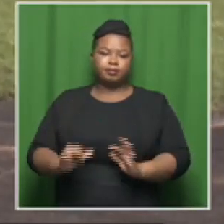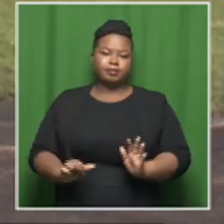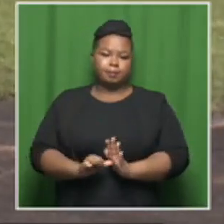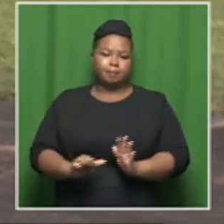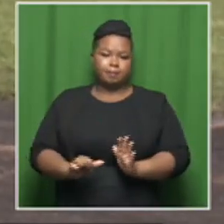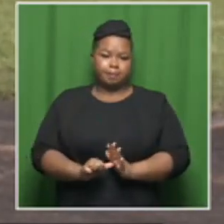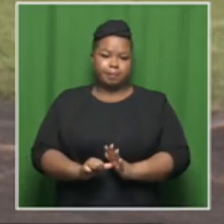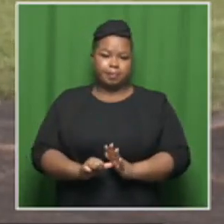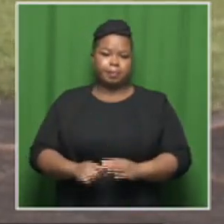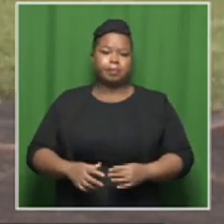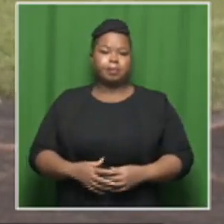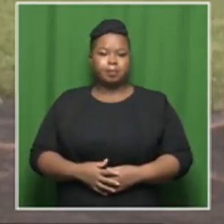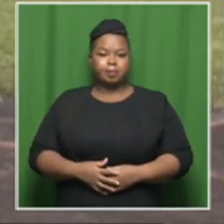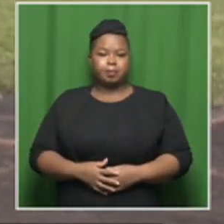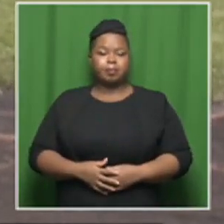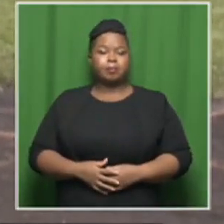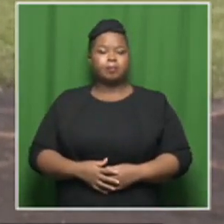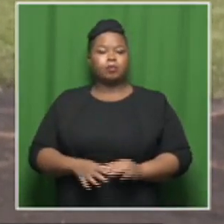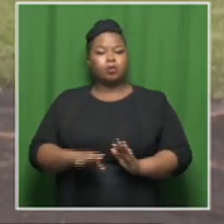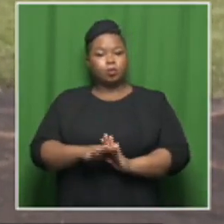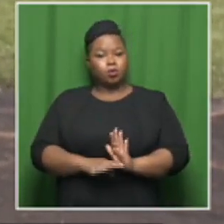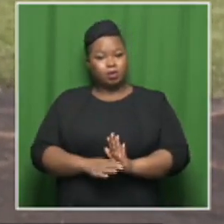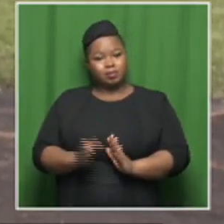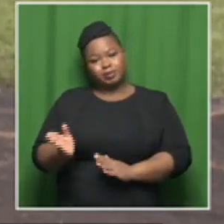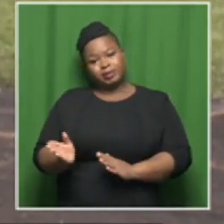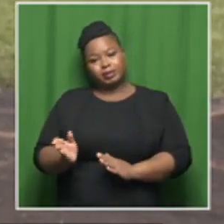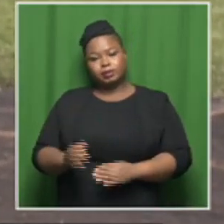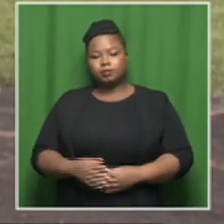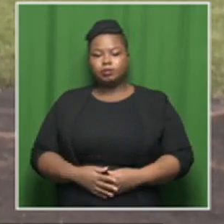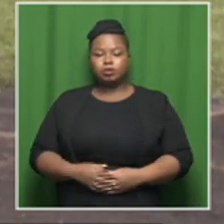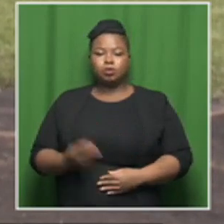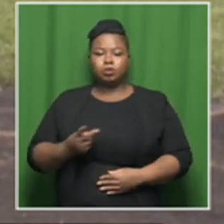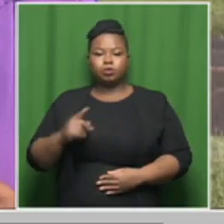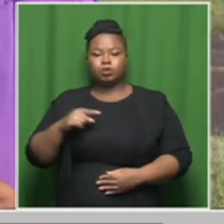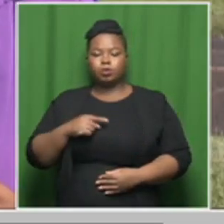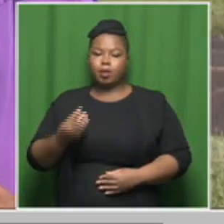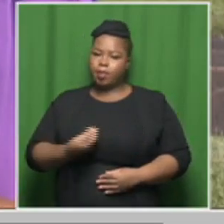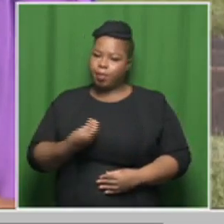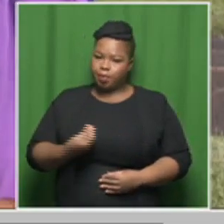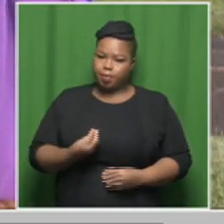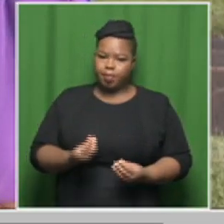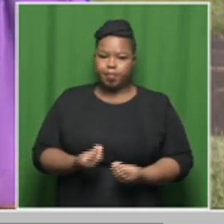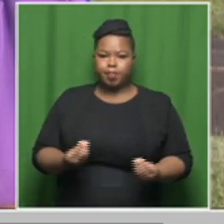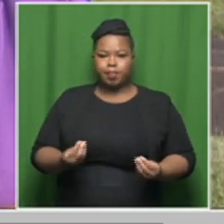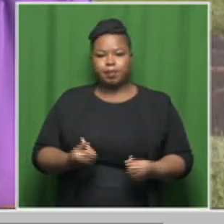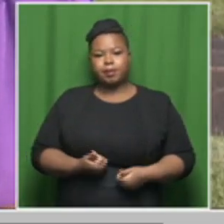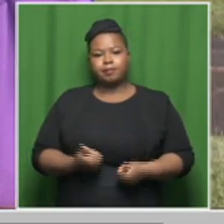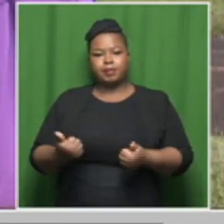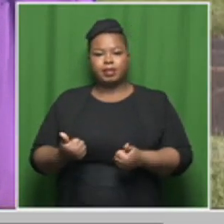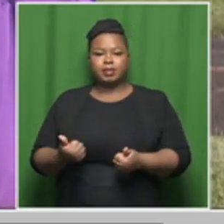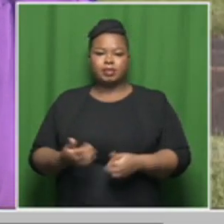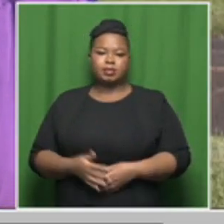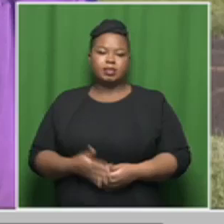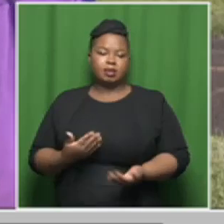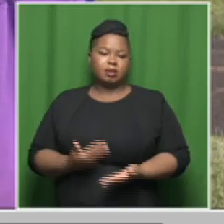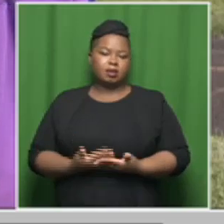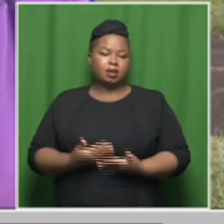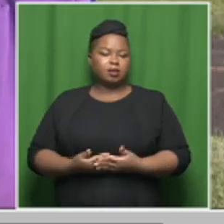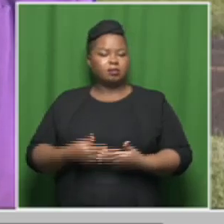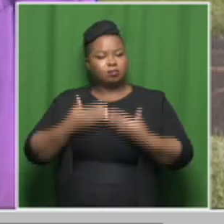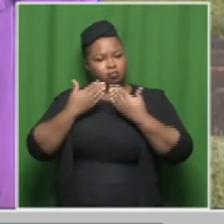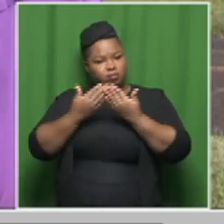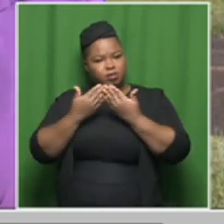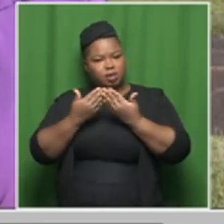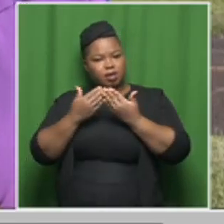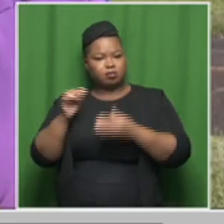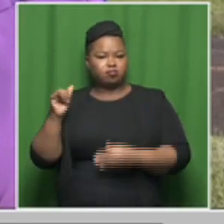importance of a program such as this to get our young kids into these spaces and also ultimately